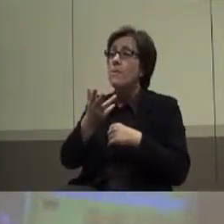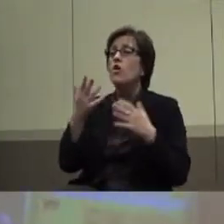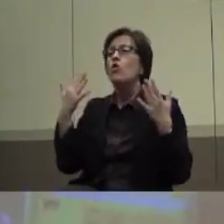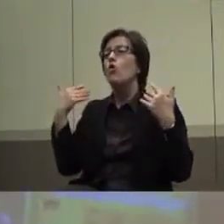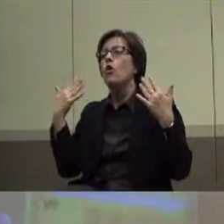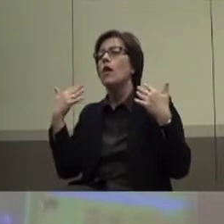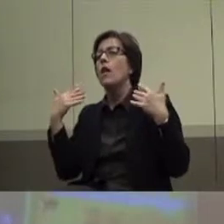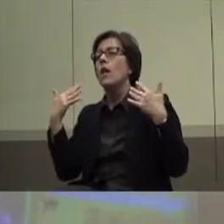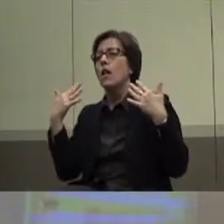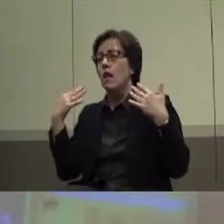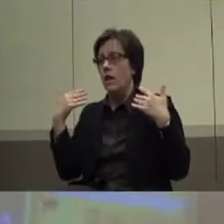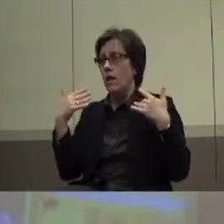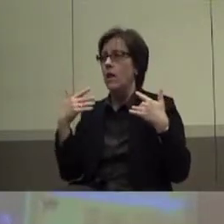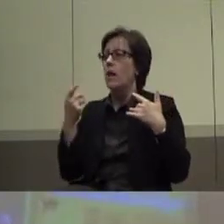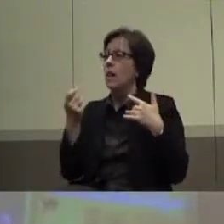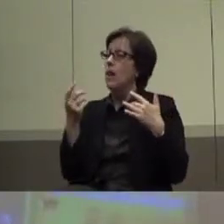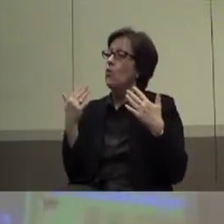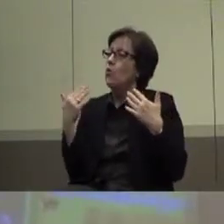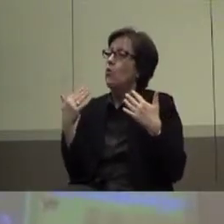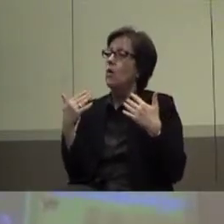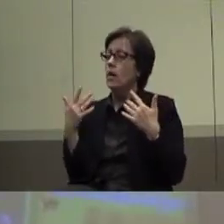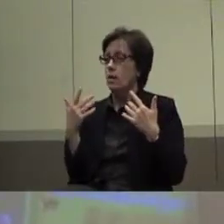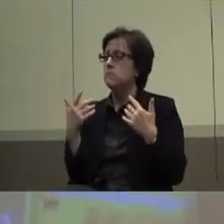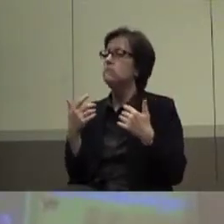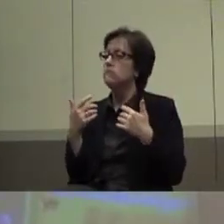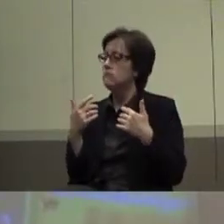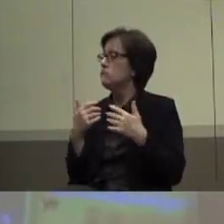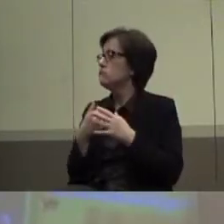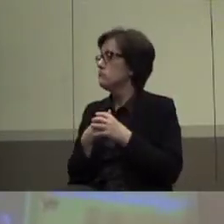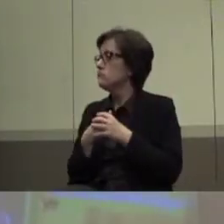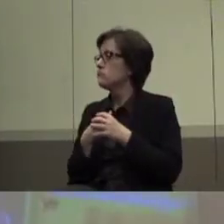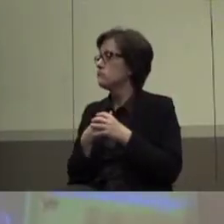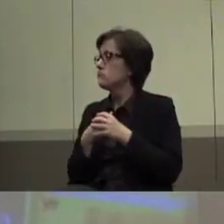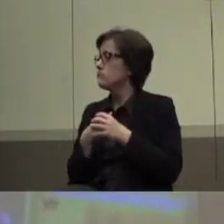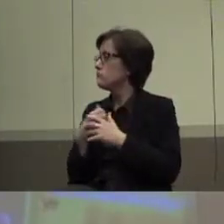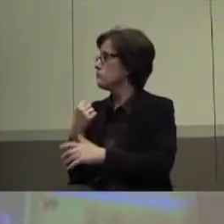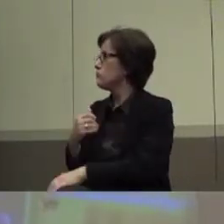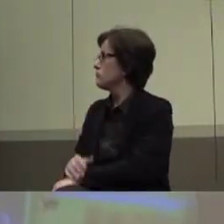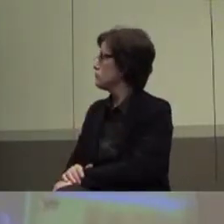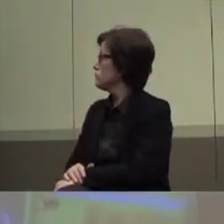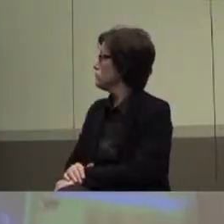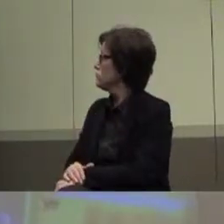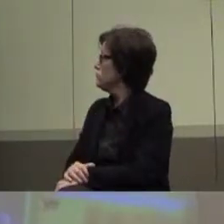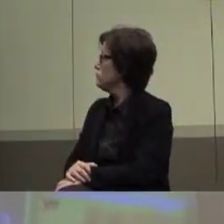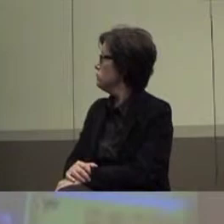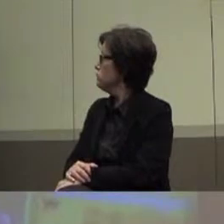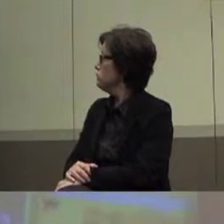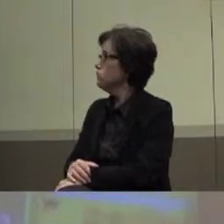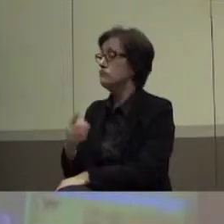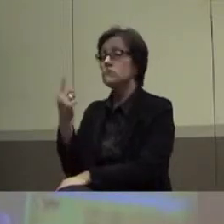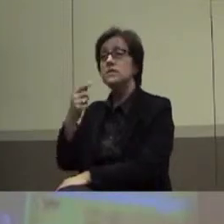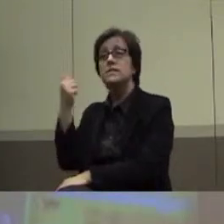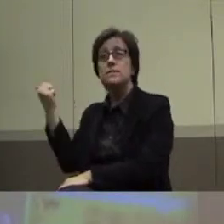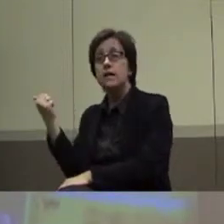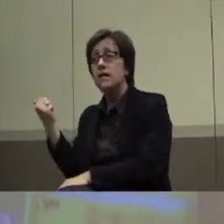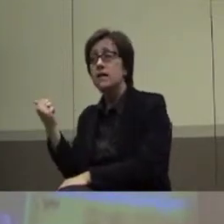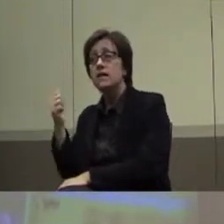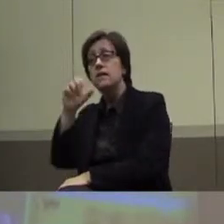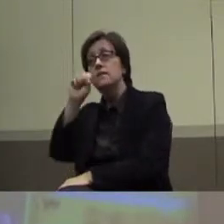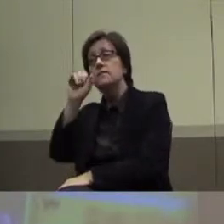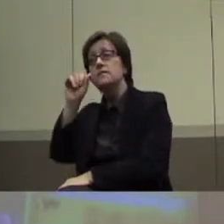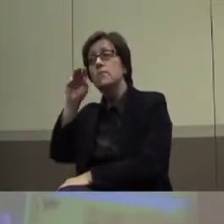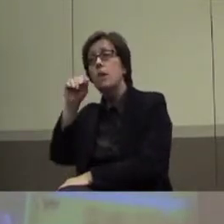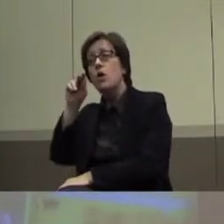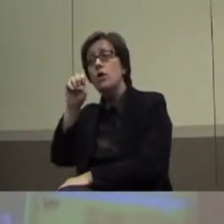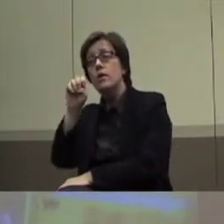Look out there. Can you see the sun shining out there? I heard the weatherman say that it's going to be nice and sunny today, and I see